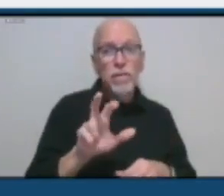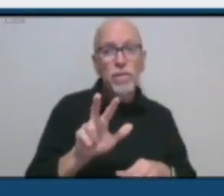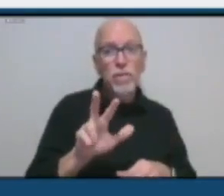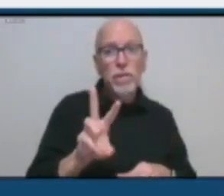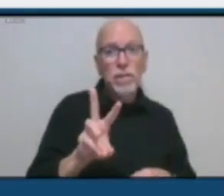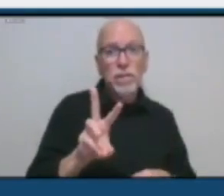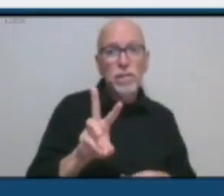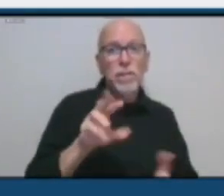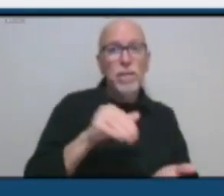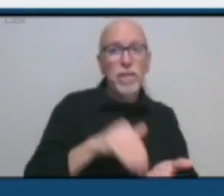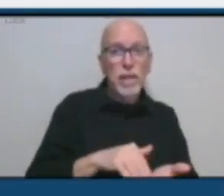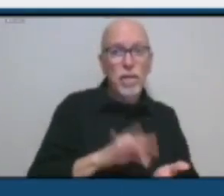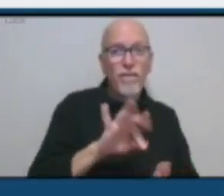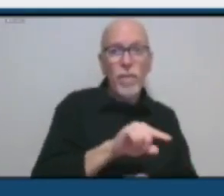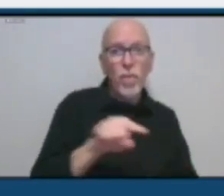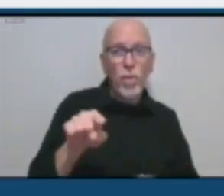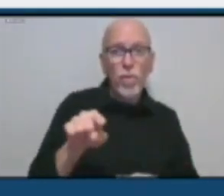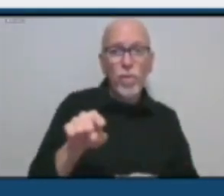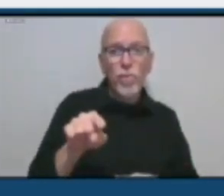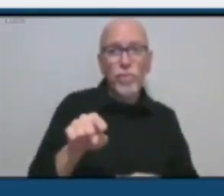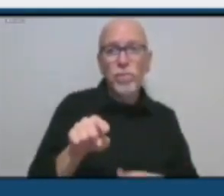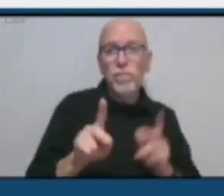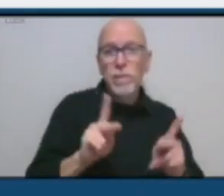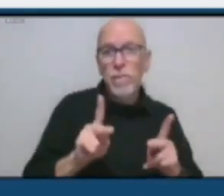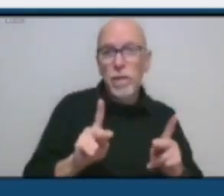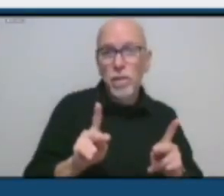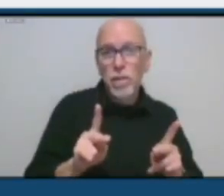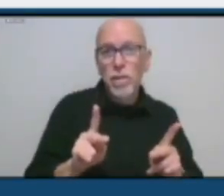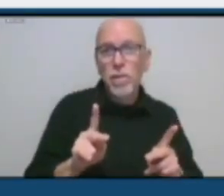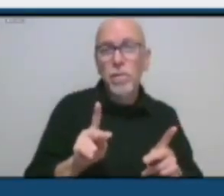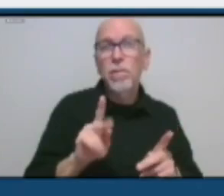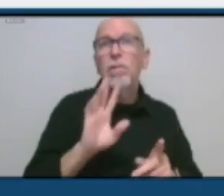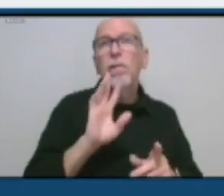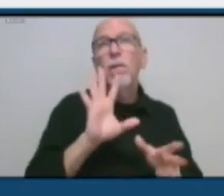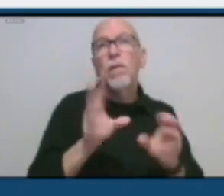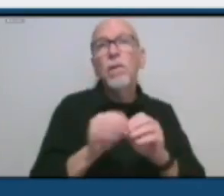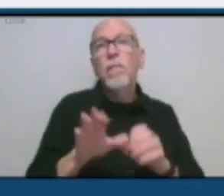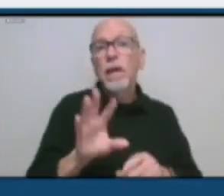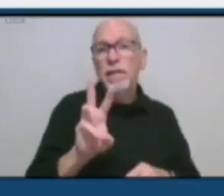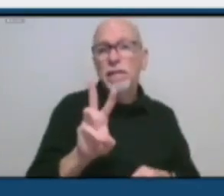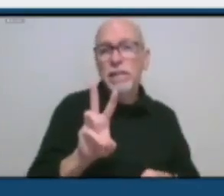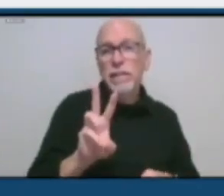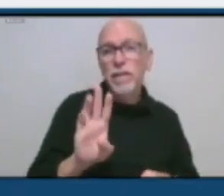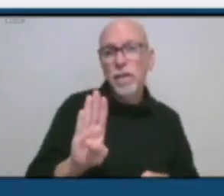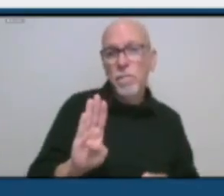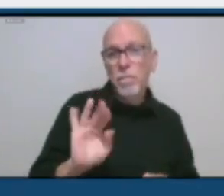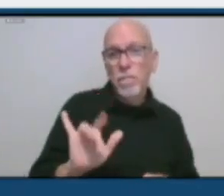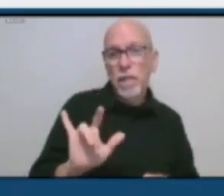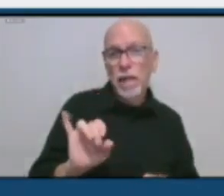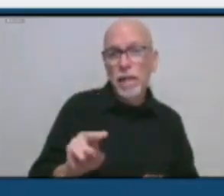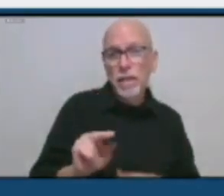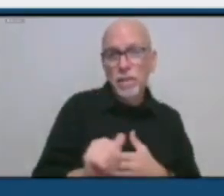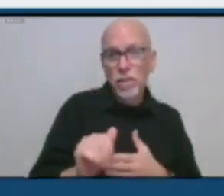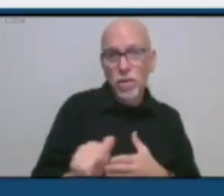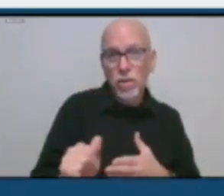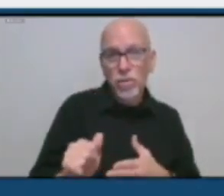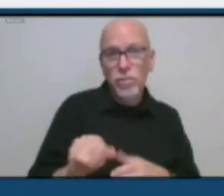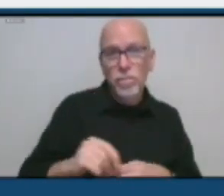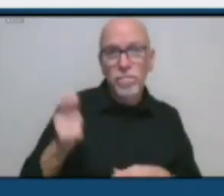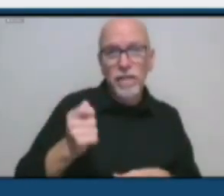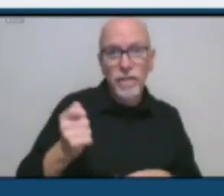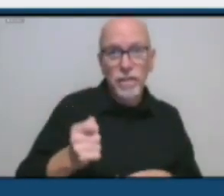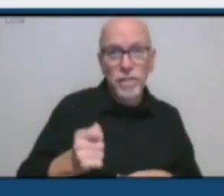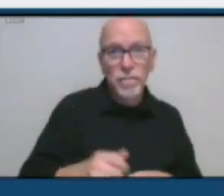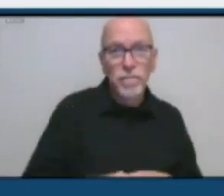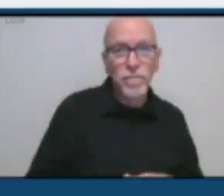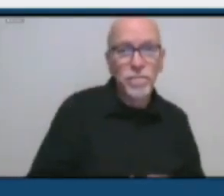736,000 of those Hoosiers to the tune of about $6 billion in benefits. Now, the